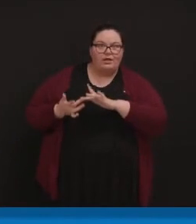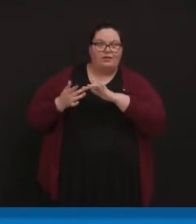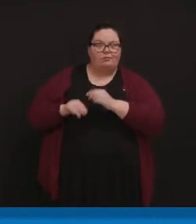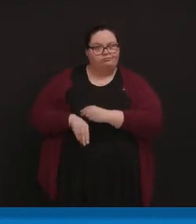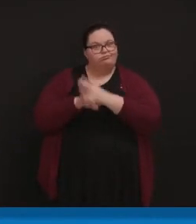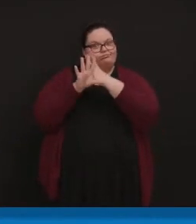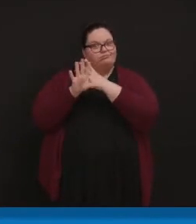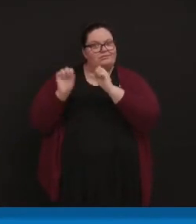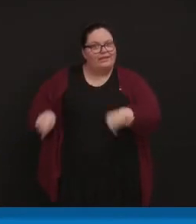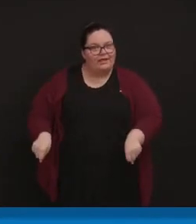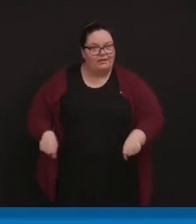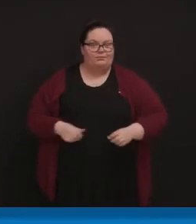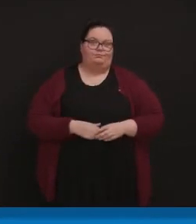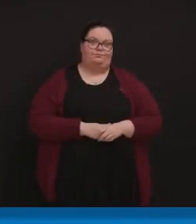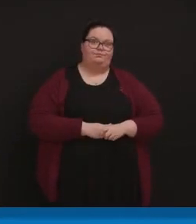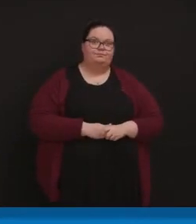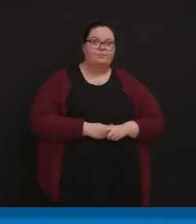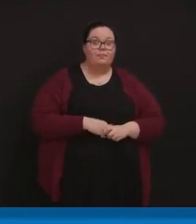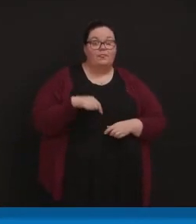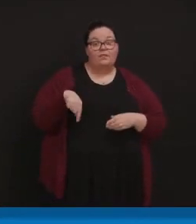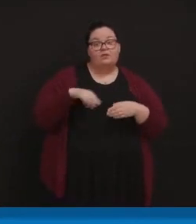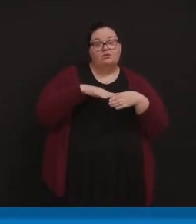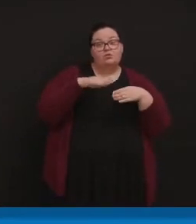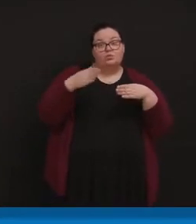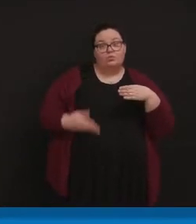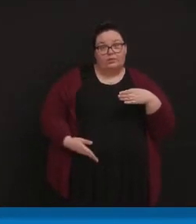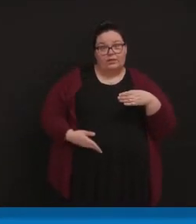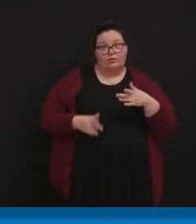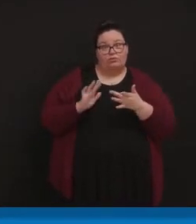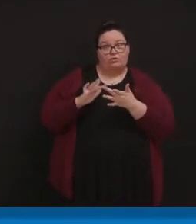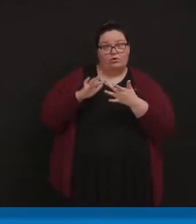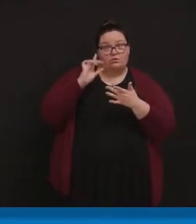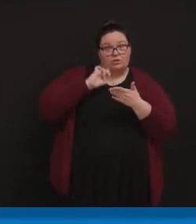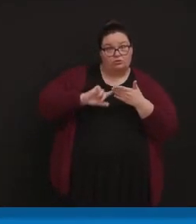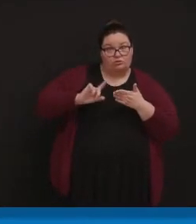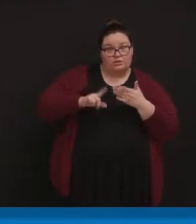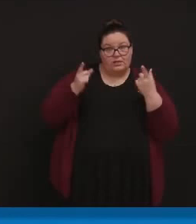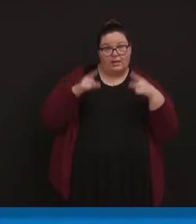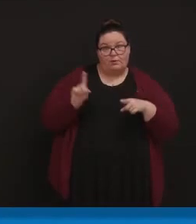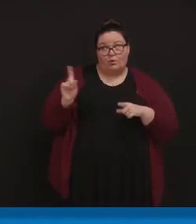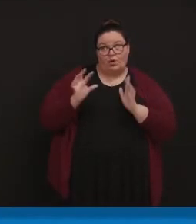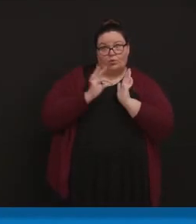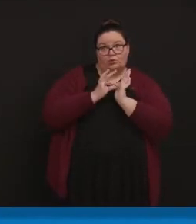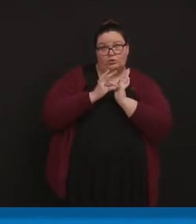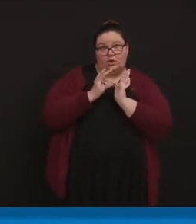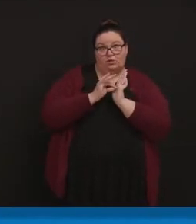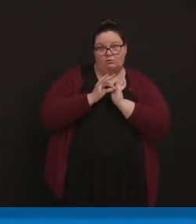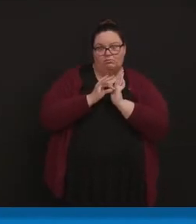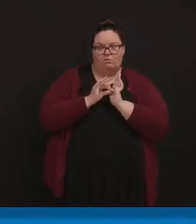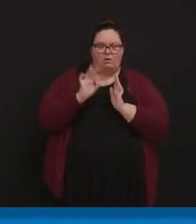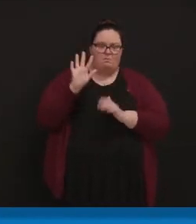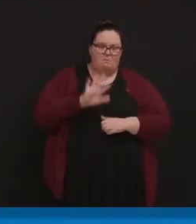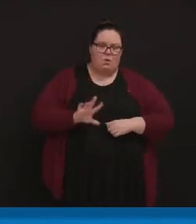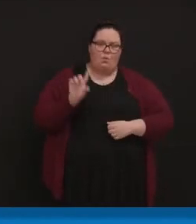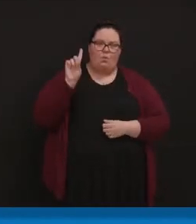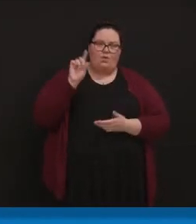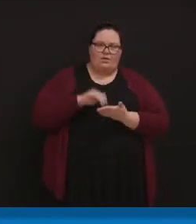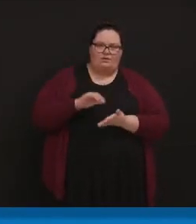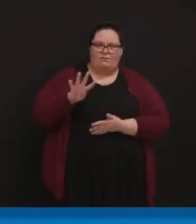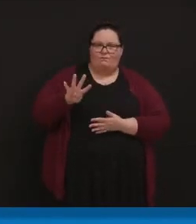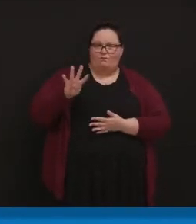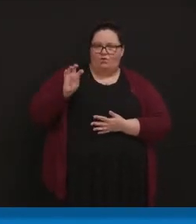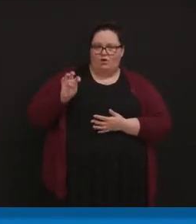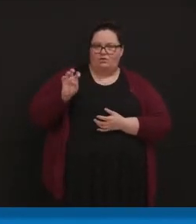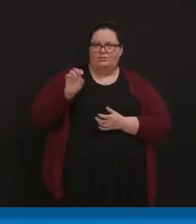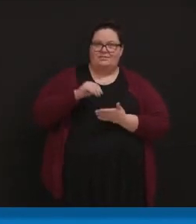online. This weekend, for example, while contact tracing was carried out in the Woodstock area, we ended up with roughly 1,400